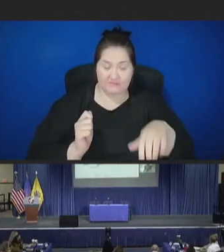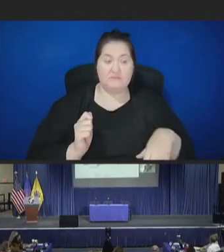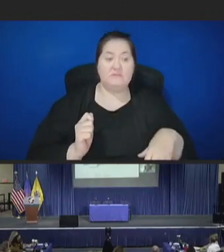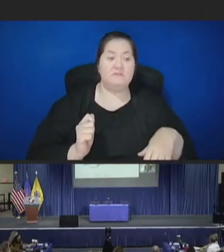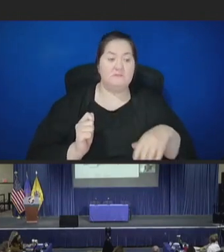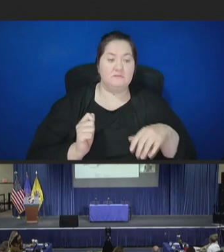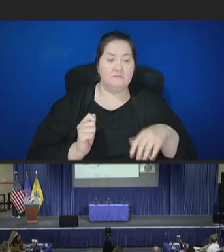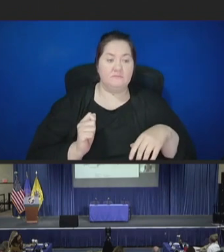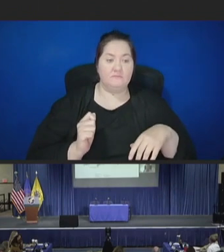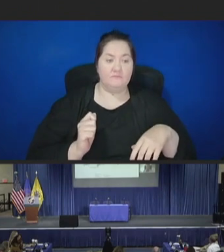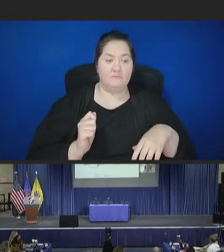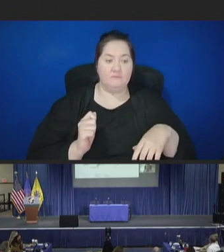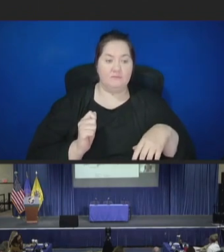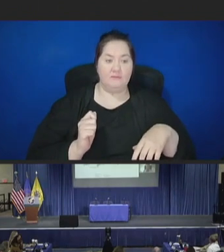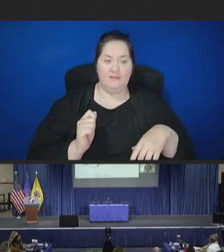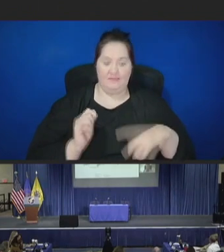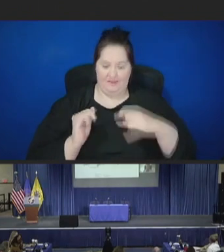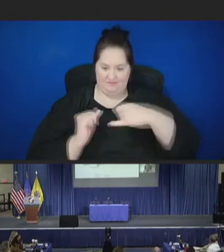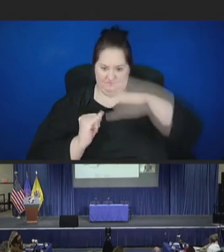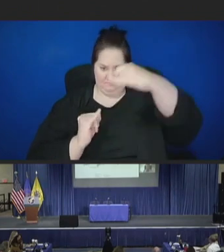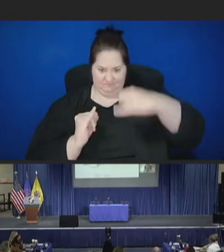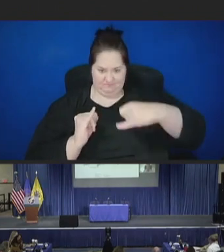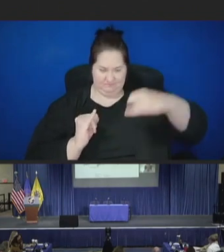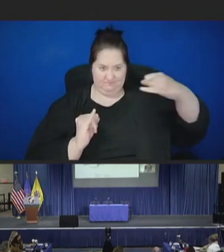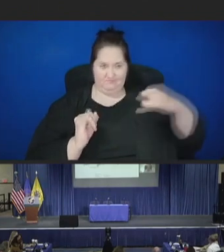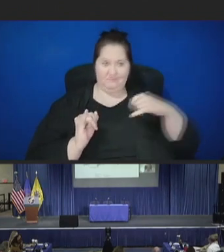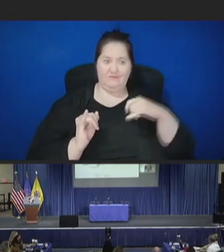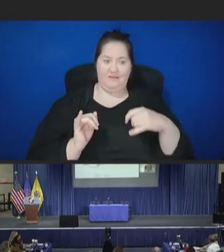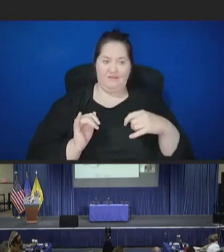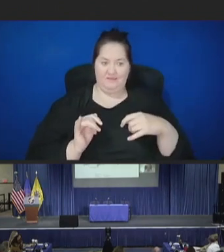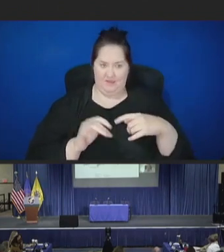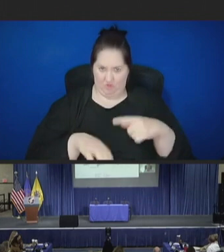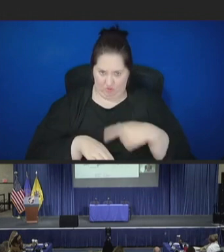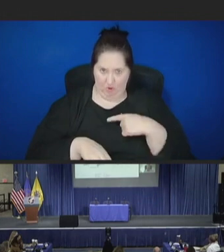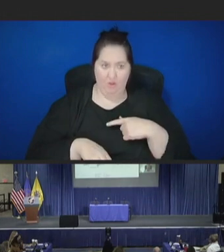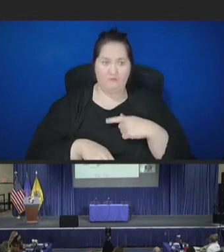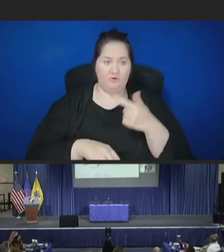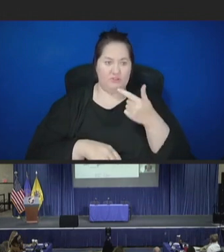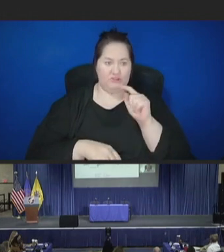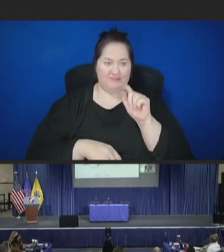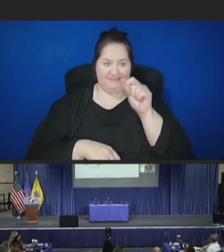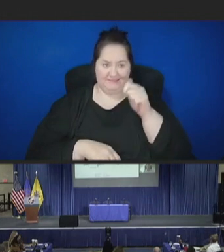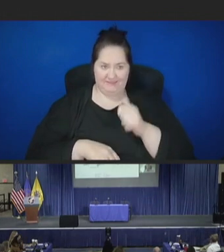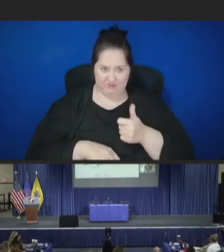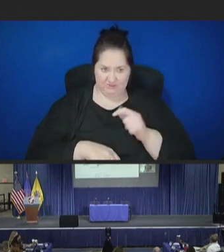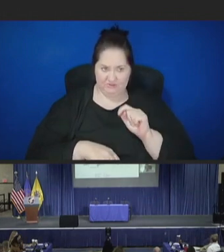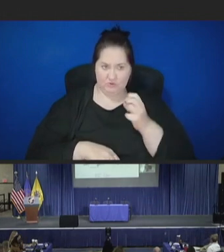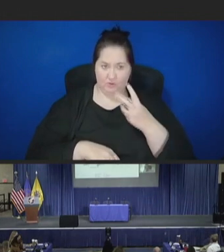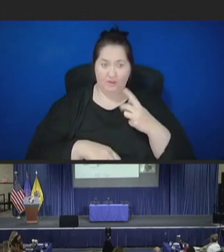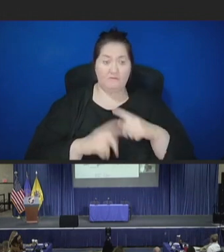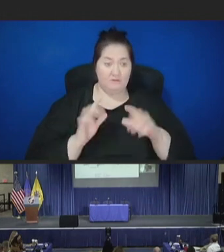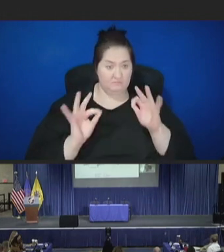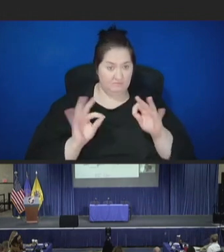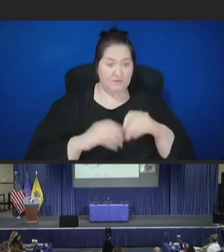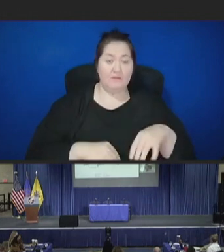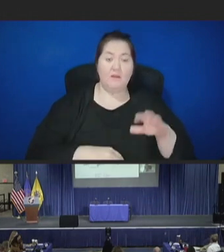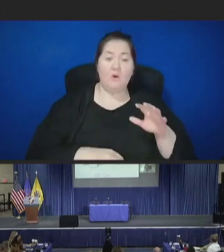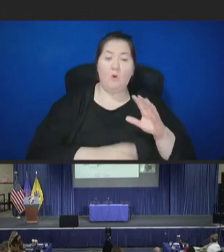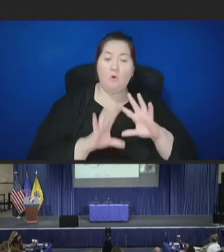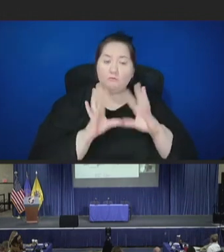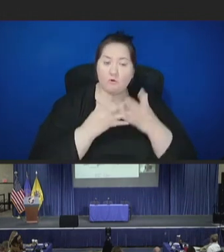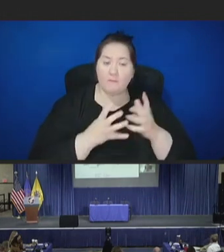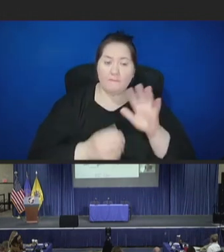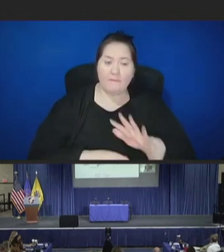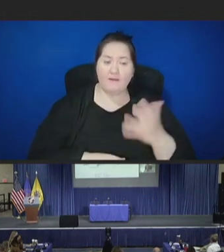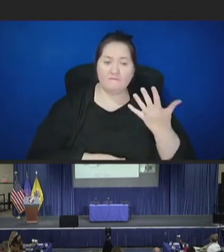this, these long HCR3s that our immunogen triggers in these mice. And overall, about 5%